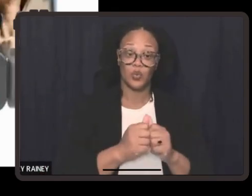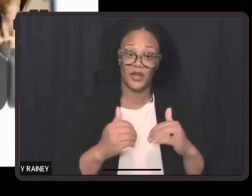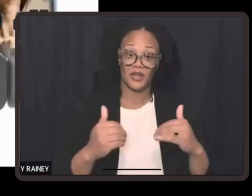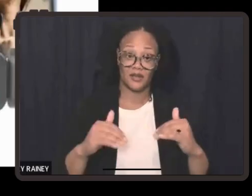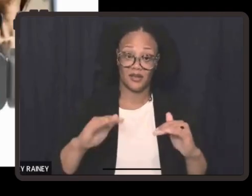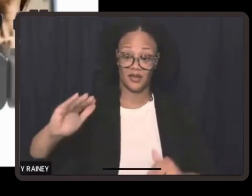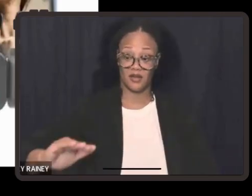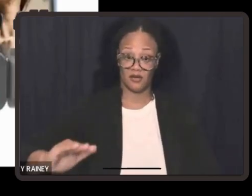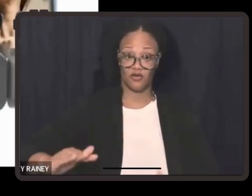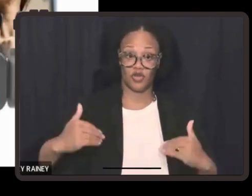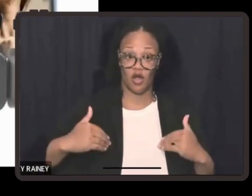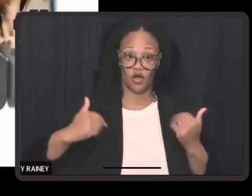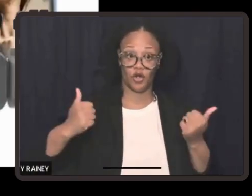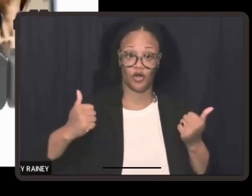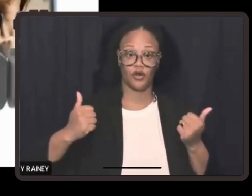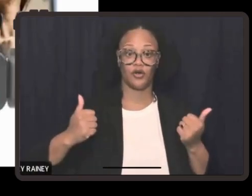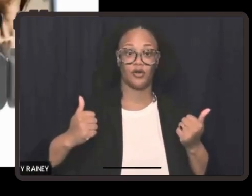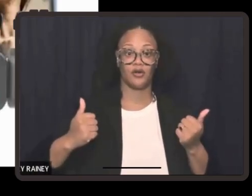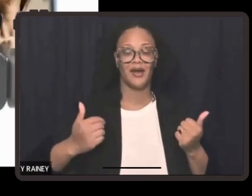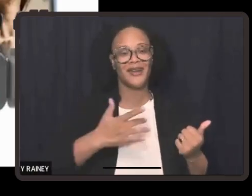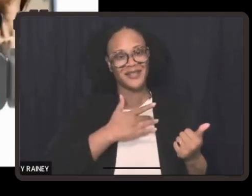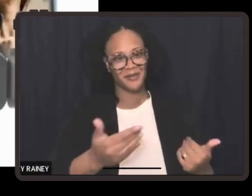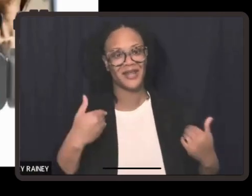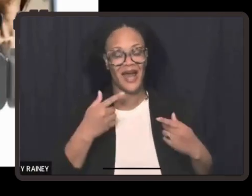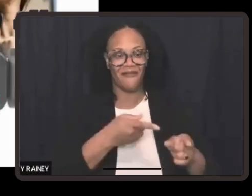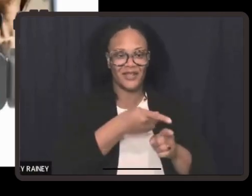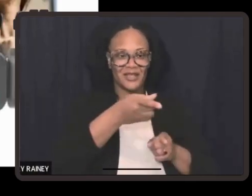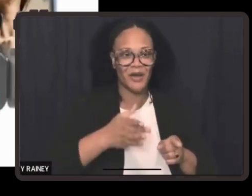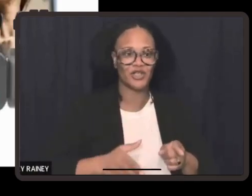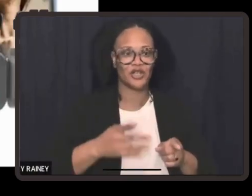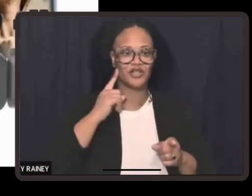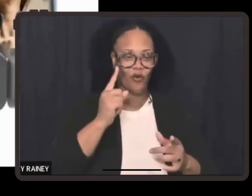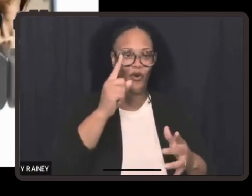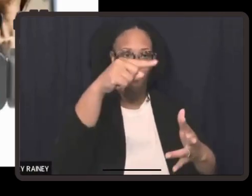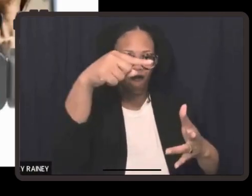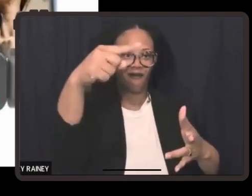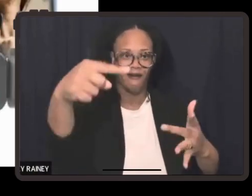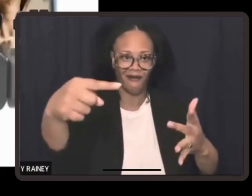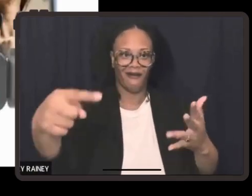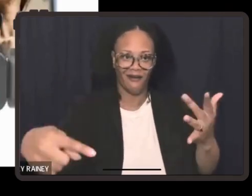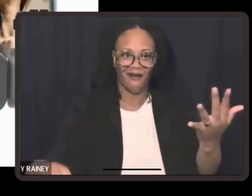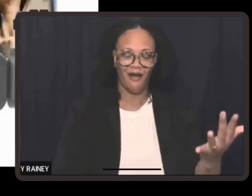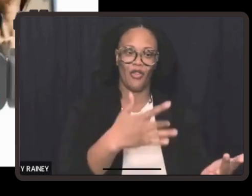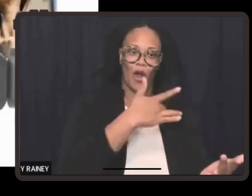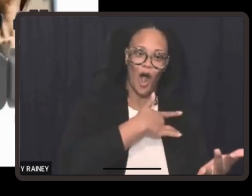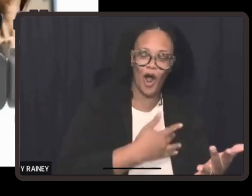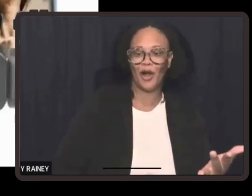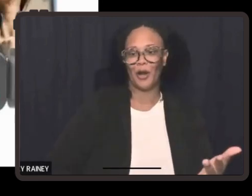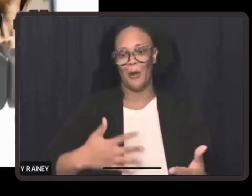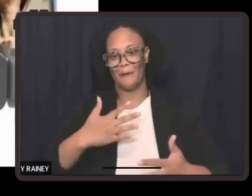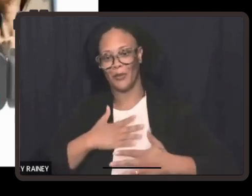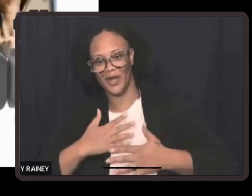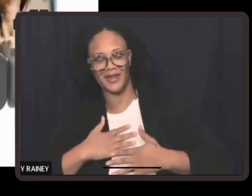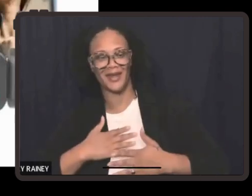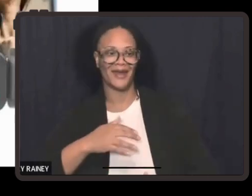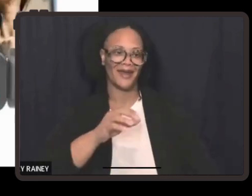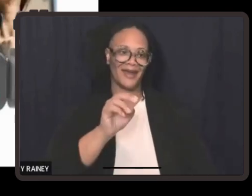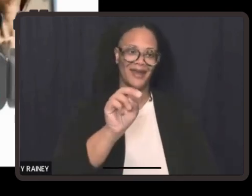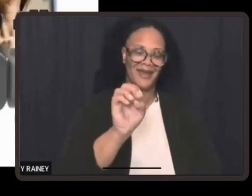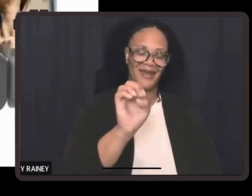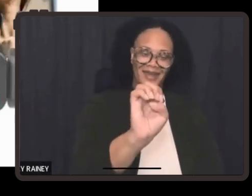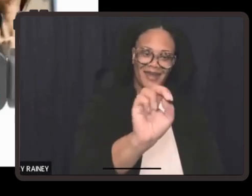usually a specialist for all the other specialist things, the heart and the breathing and the ENT, but the